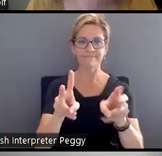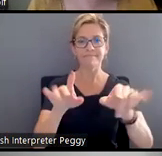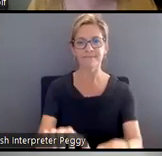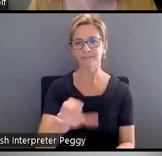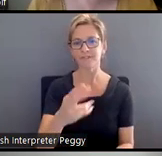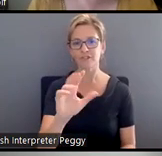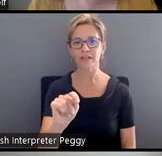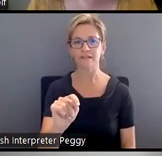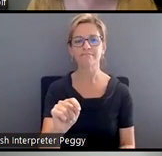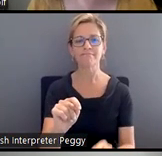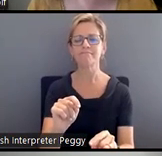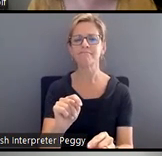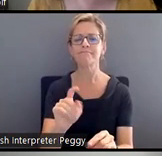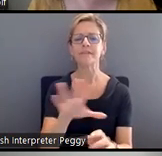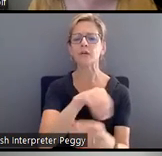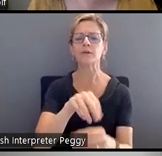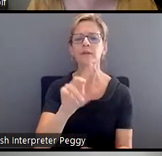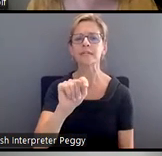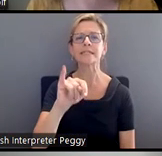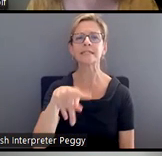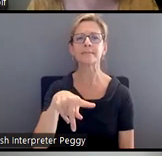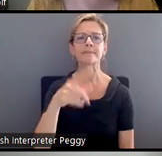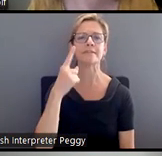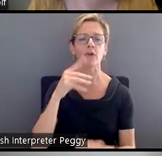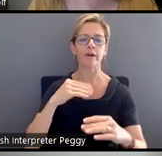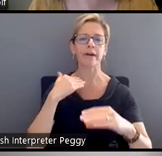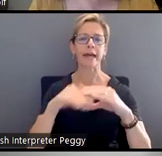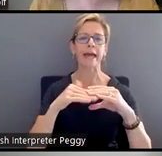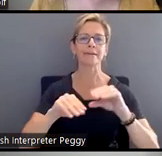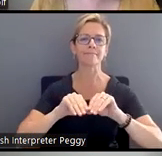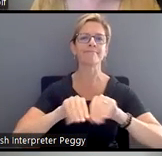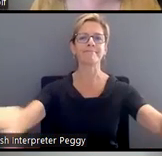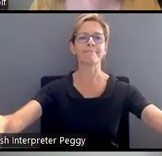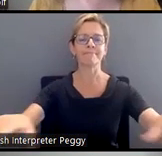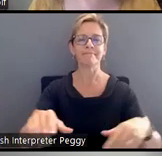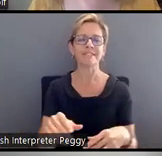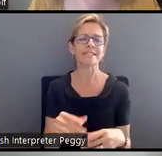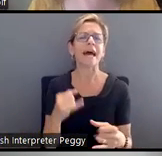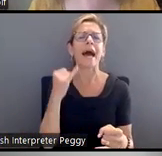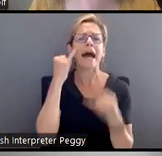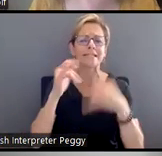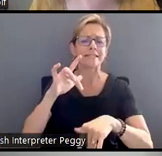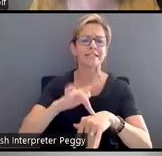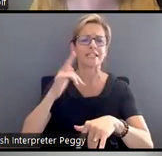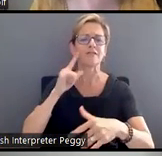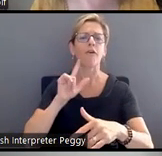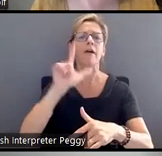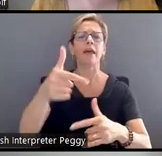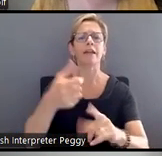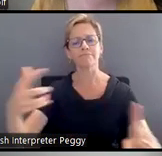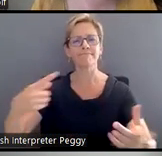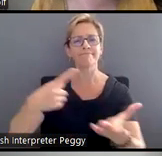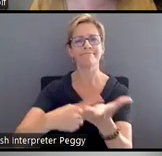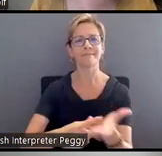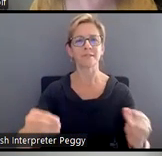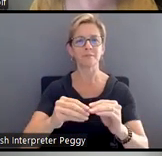the handout. These are really sort of springboards for discussion, but let us know what your group was, some of the ideas you had, and those